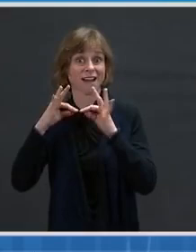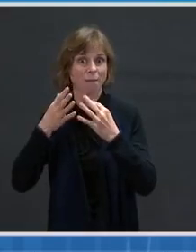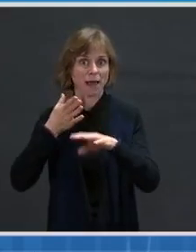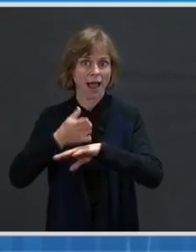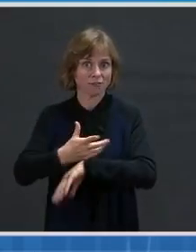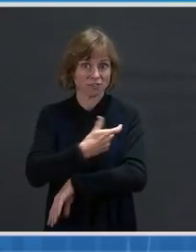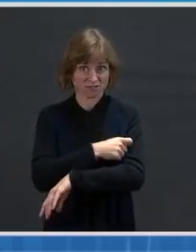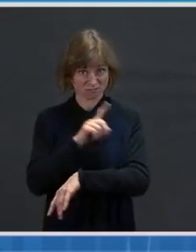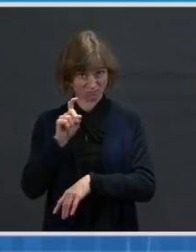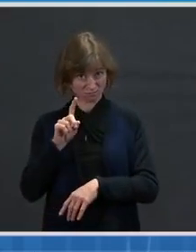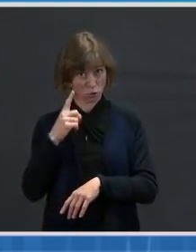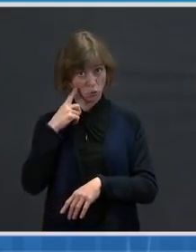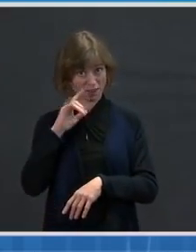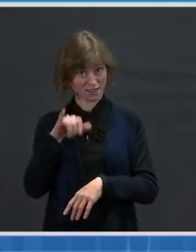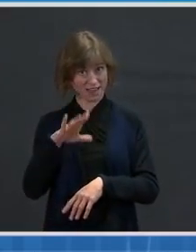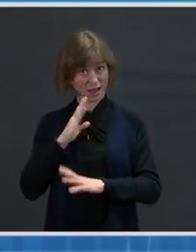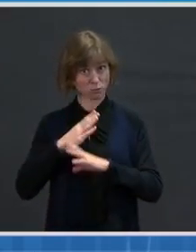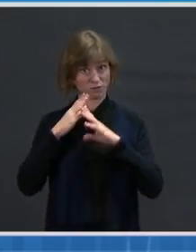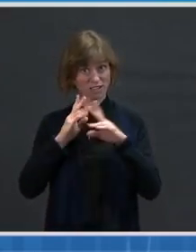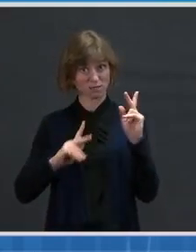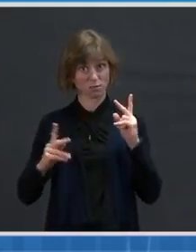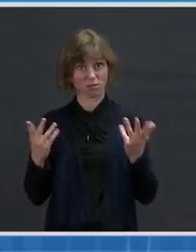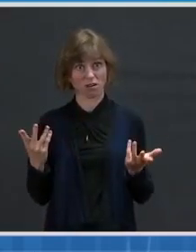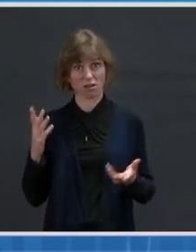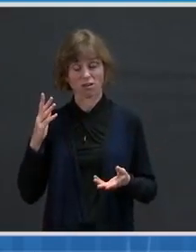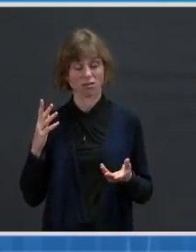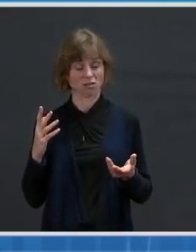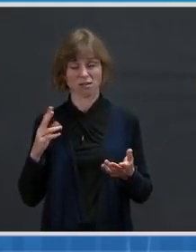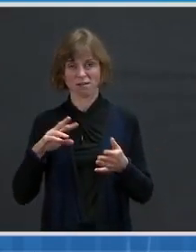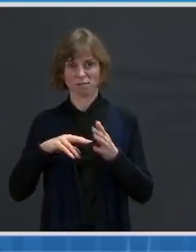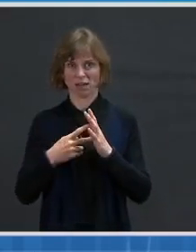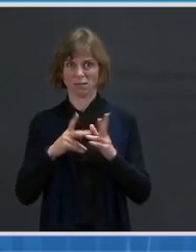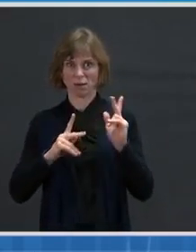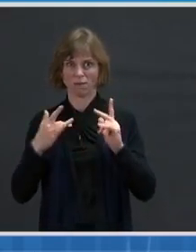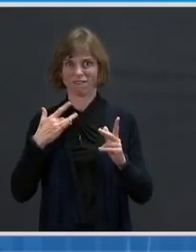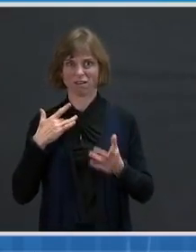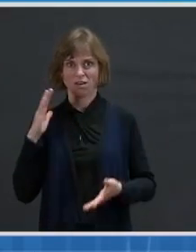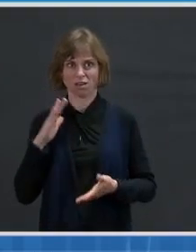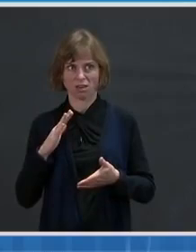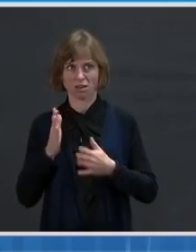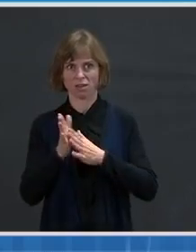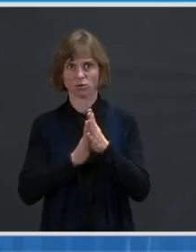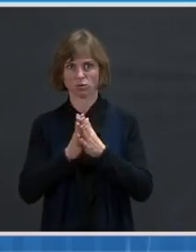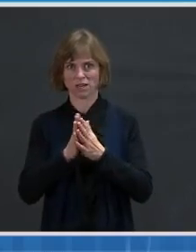think that's preventing people from being more enthusiastic about getting vaccines? And may we see that change in the future?